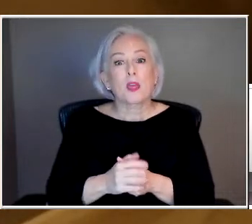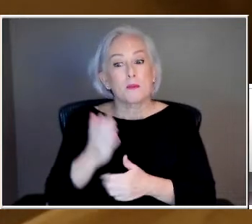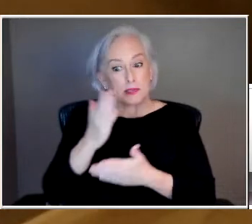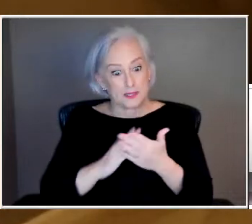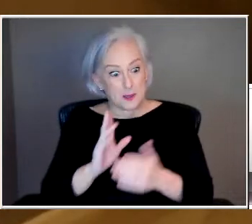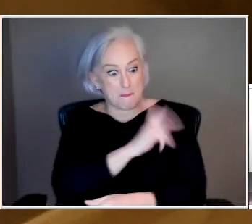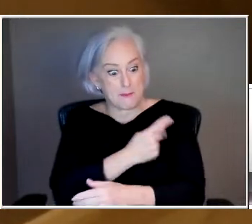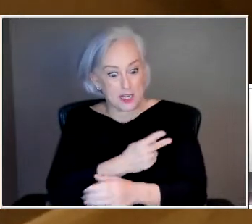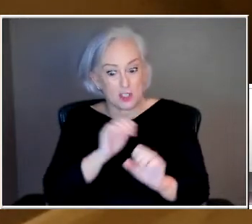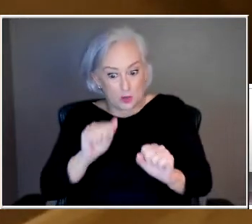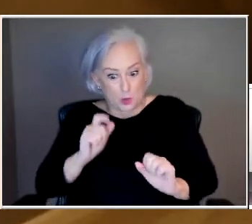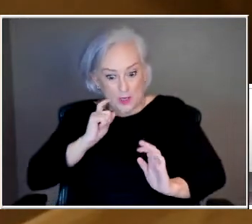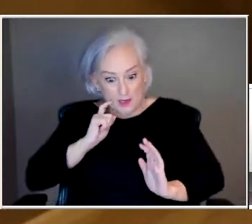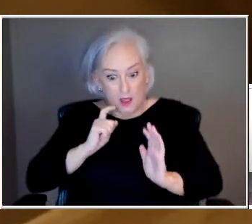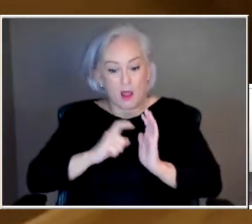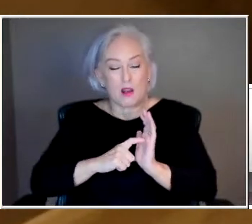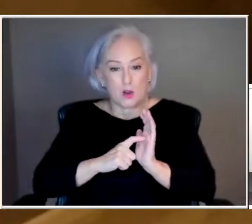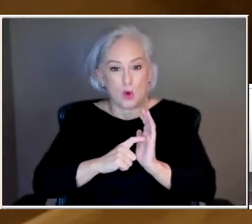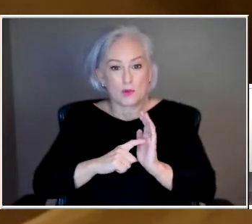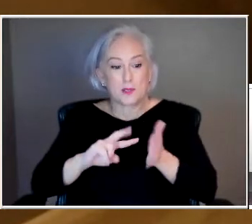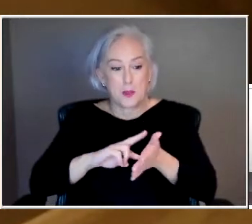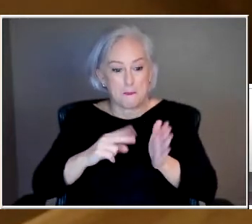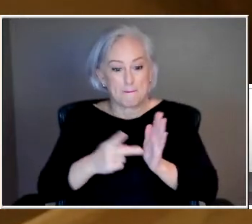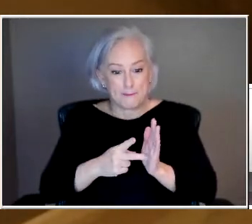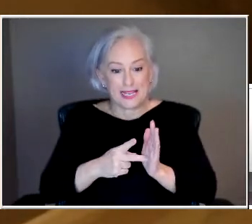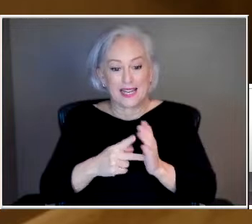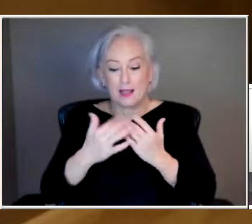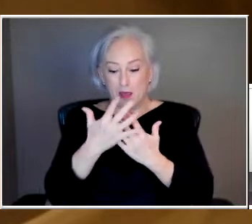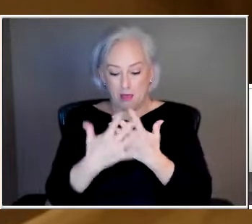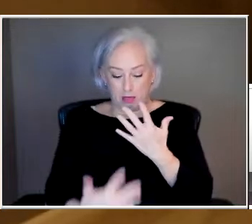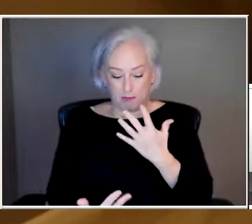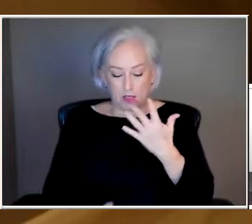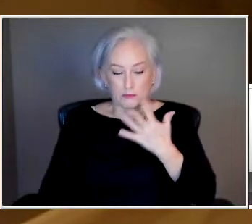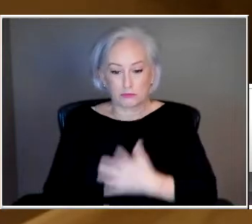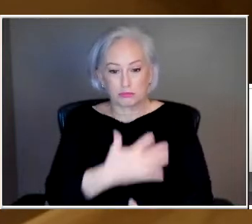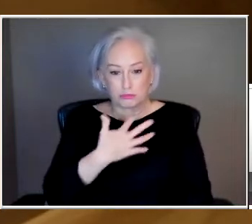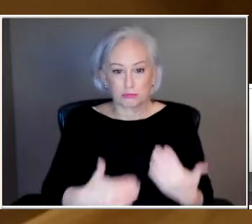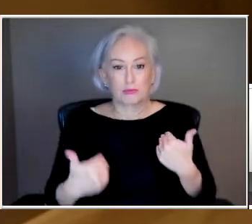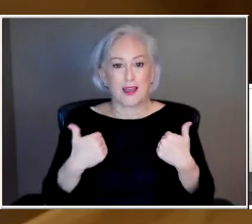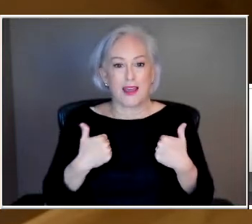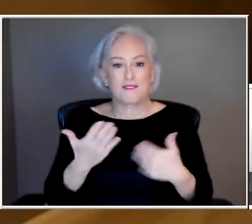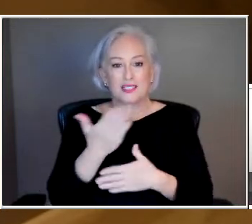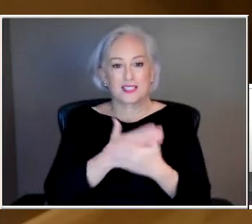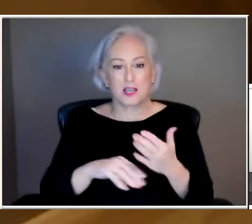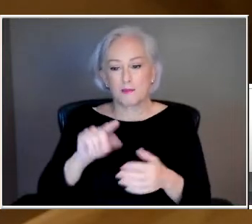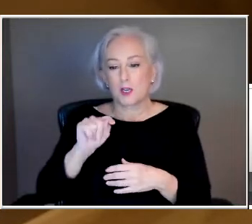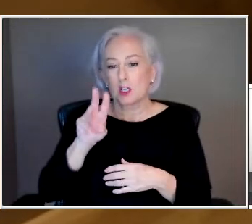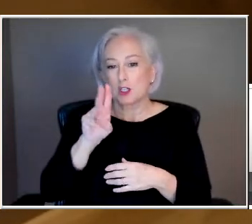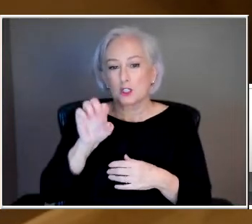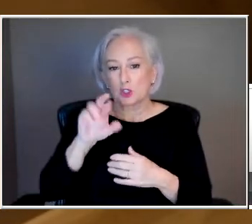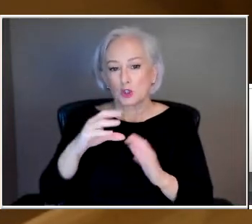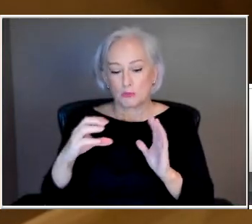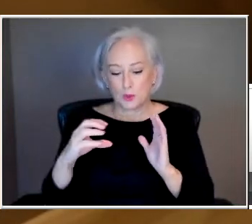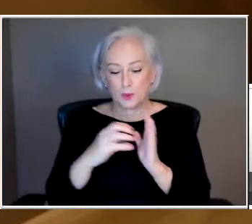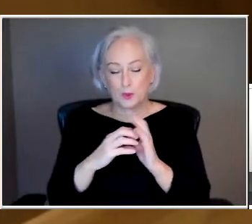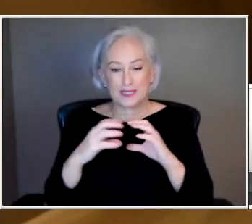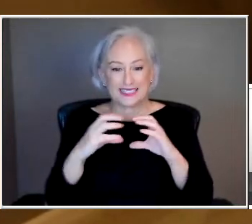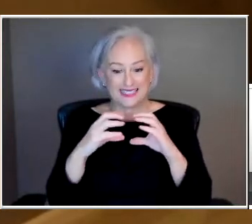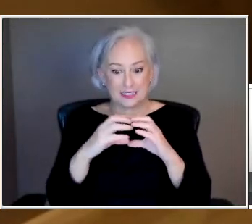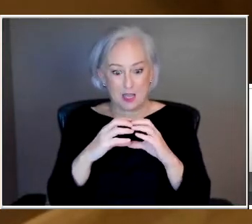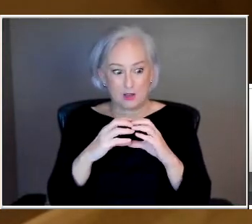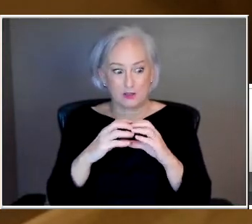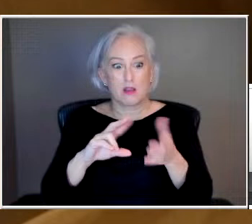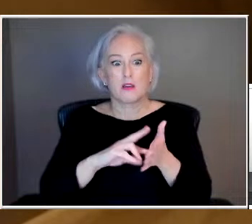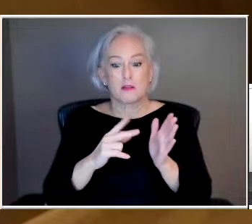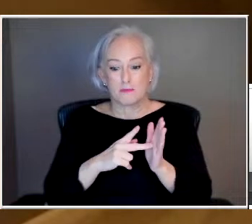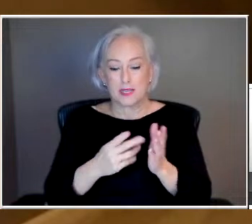that there are circulating tumor cells in the bloodstream, and so they're at a much higher risk of this cancer coming back. So that's where we have